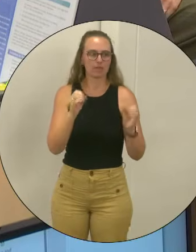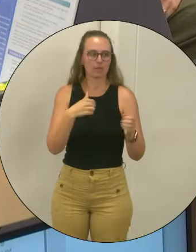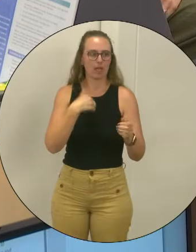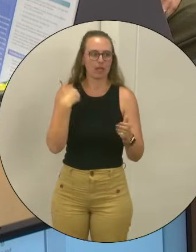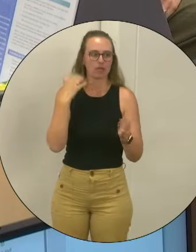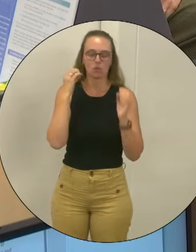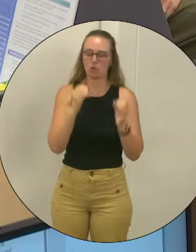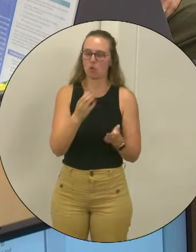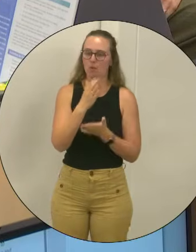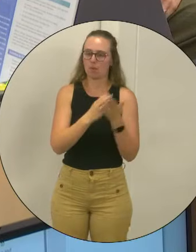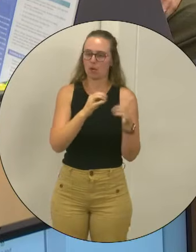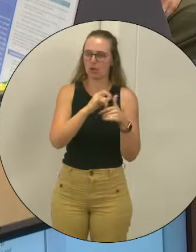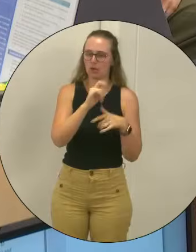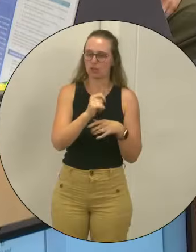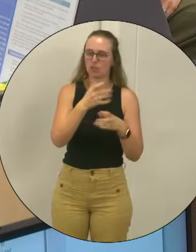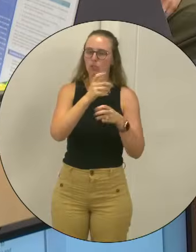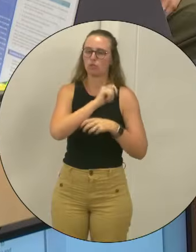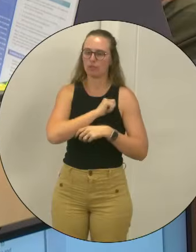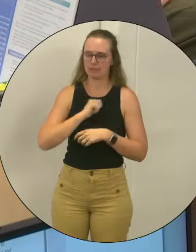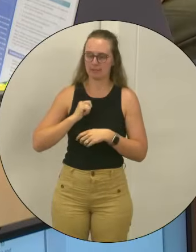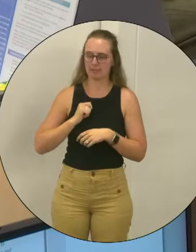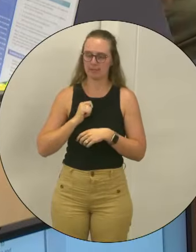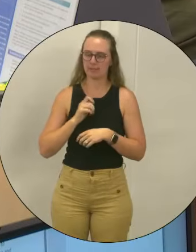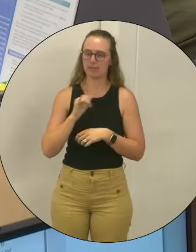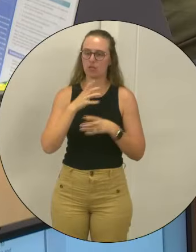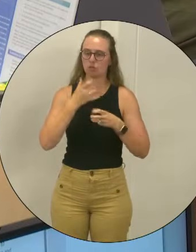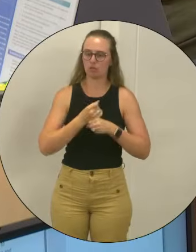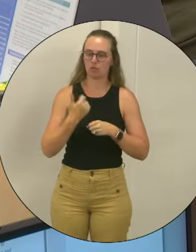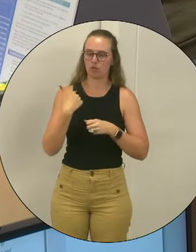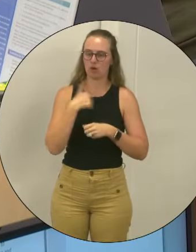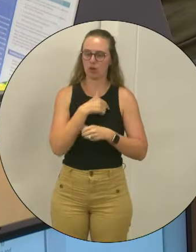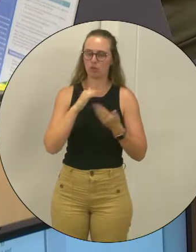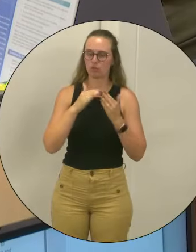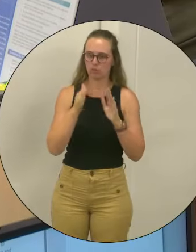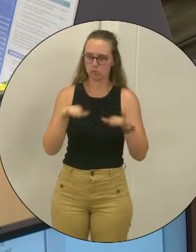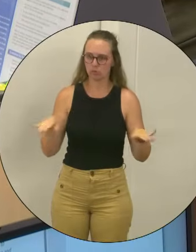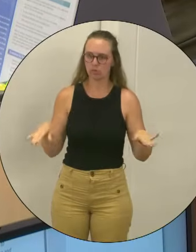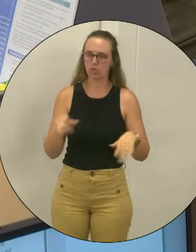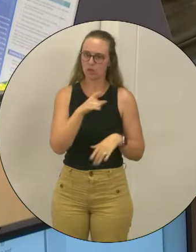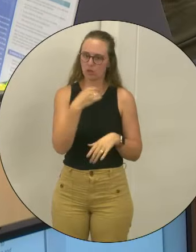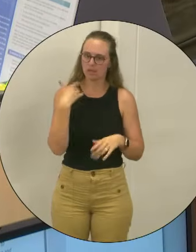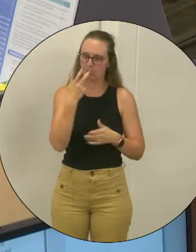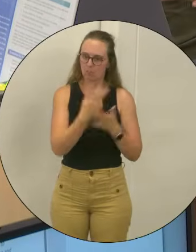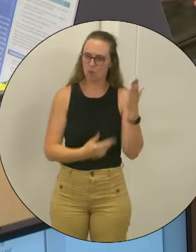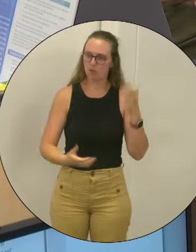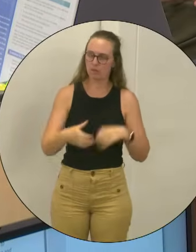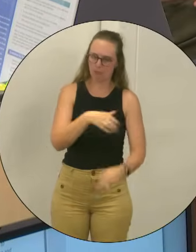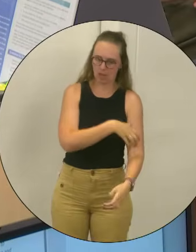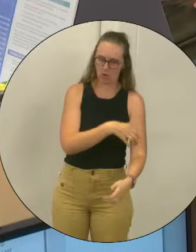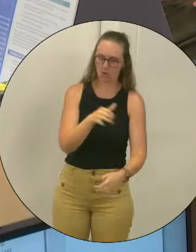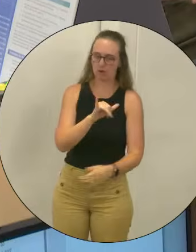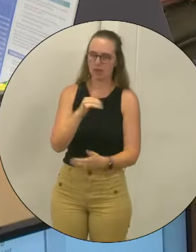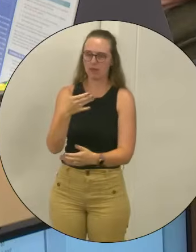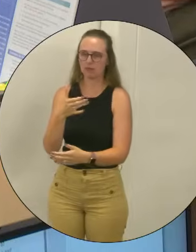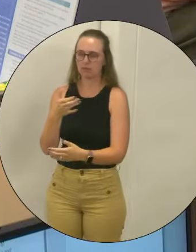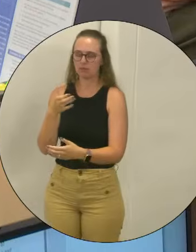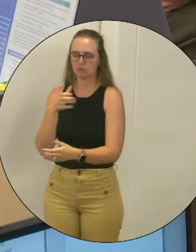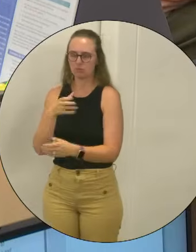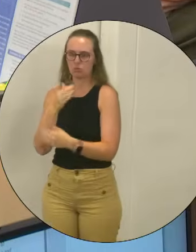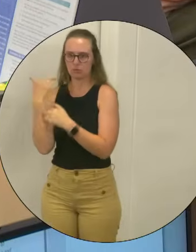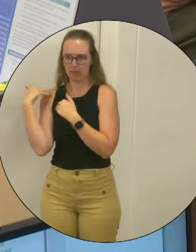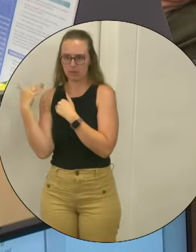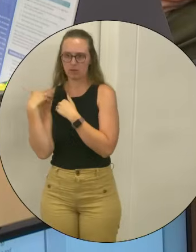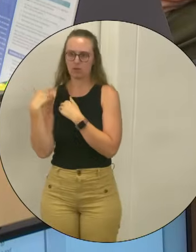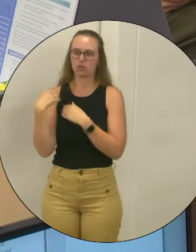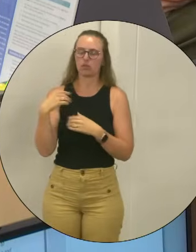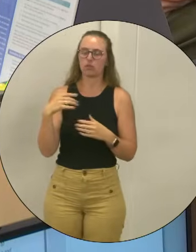in it. As trustees entrusted with our community's children, you have both the authority and the duty to draw this